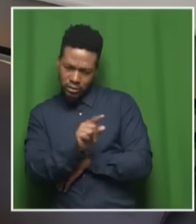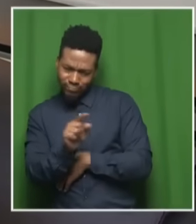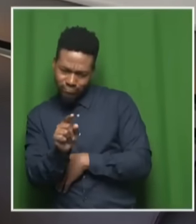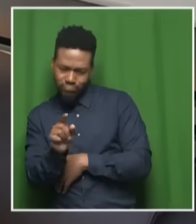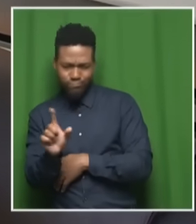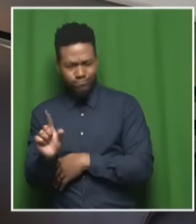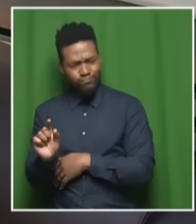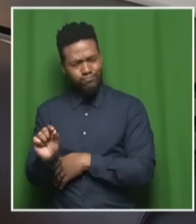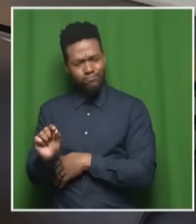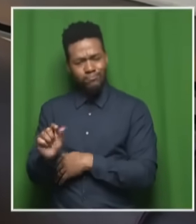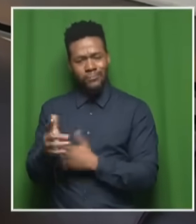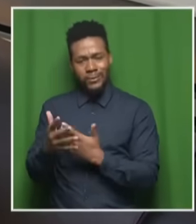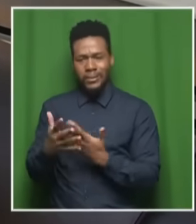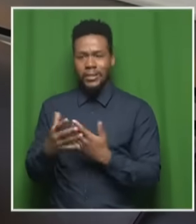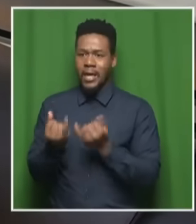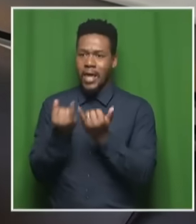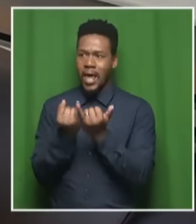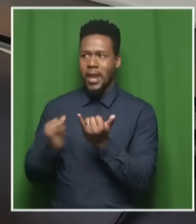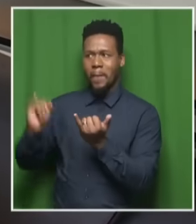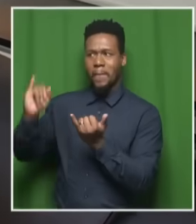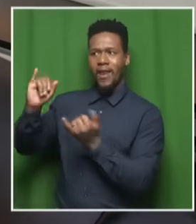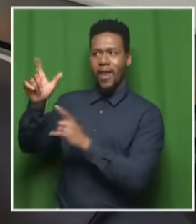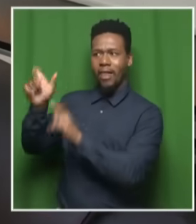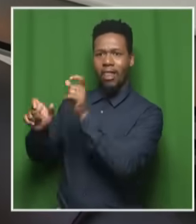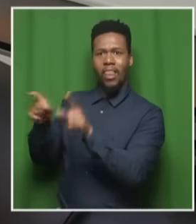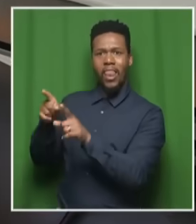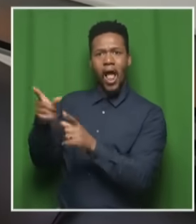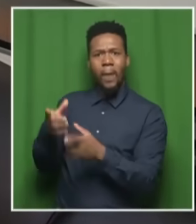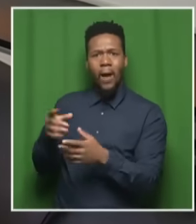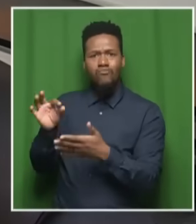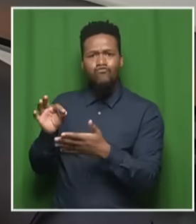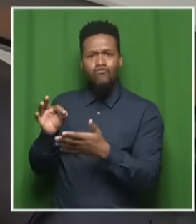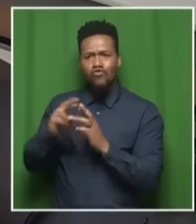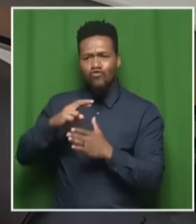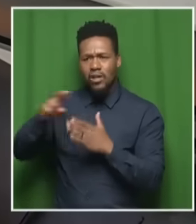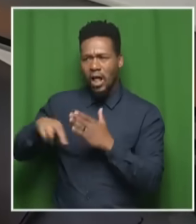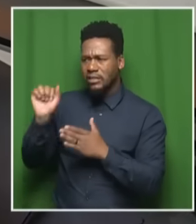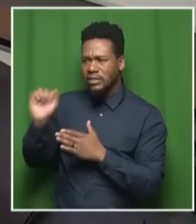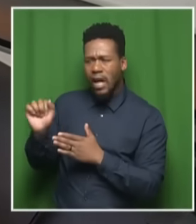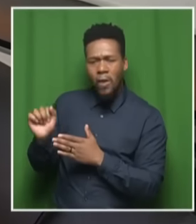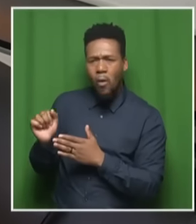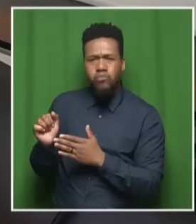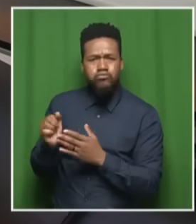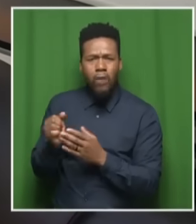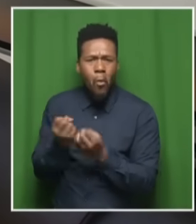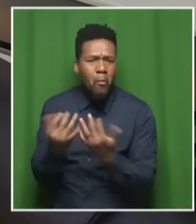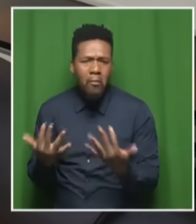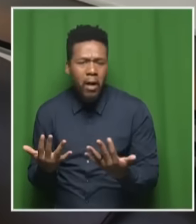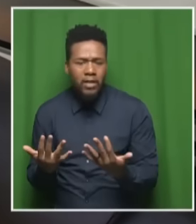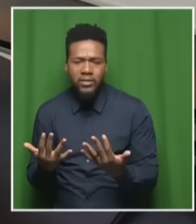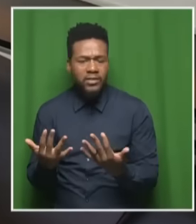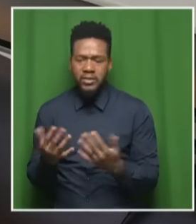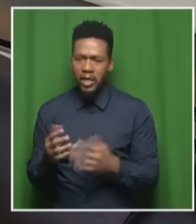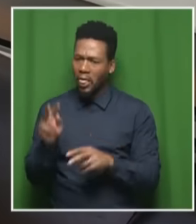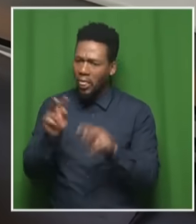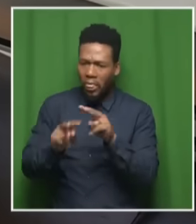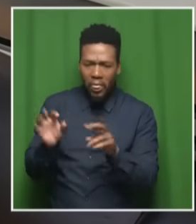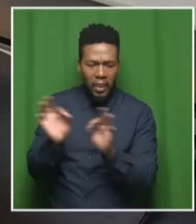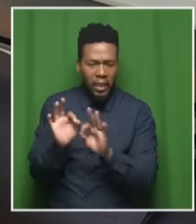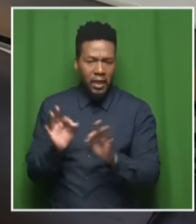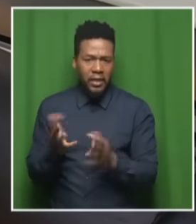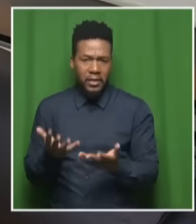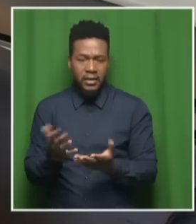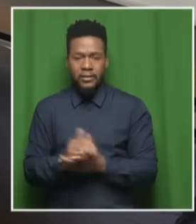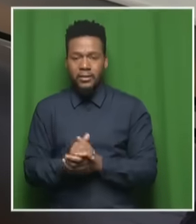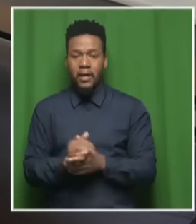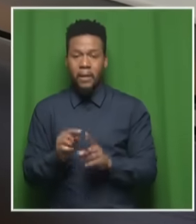have fared. We haven't seen any of those results make too much of a mark on those numbers that have